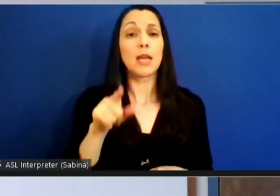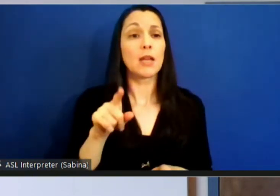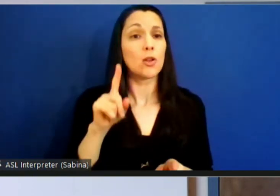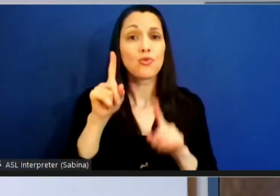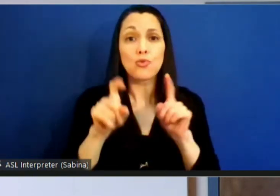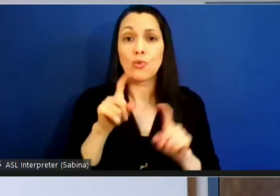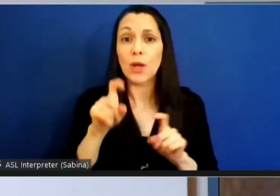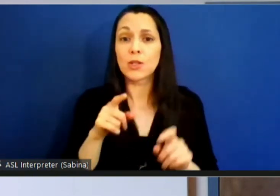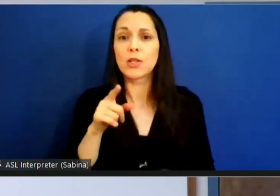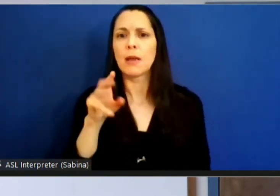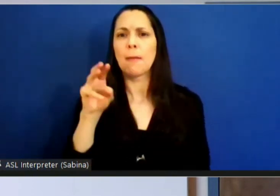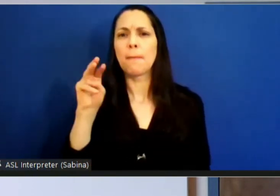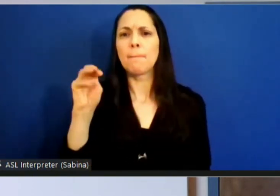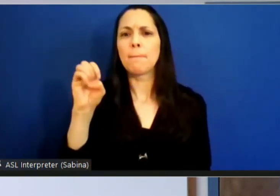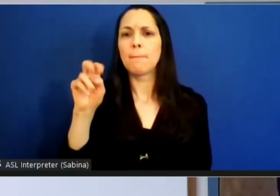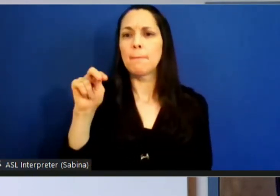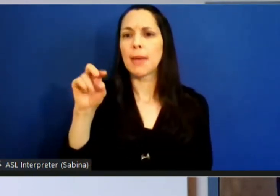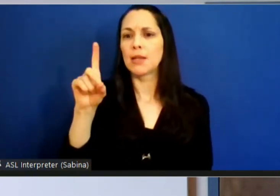will be Mendocino Voice.